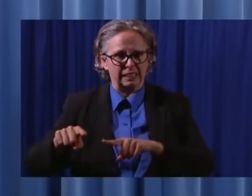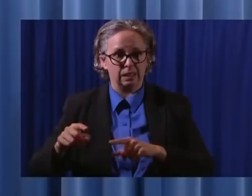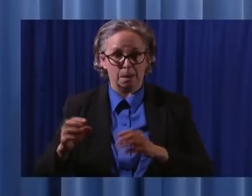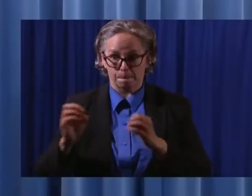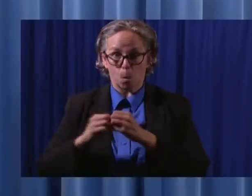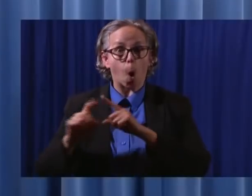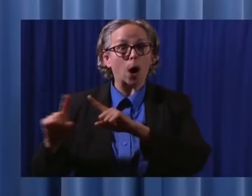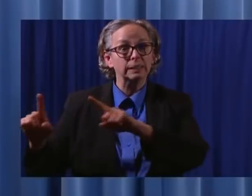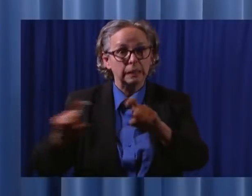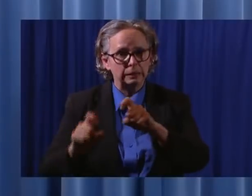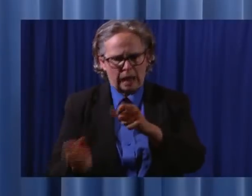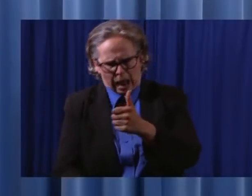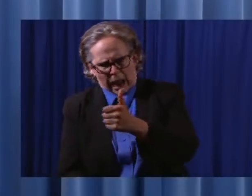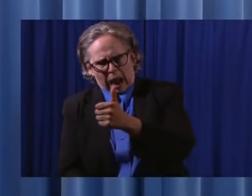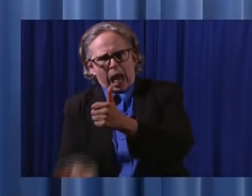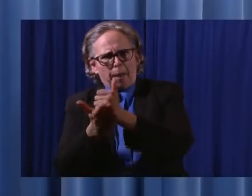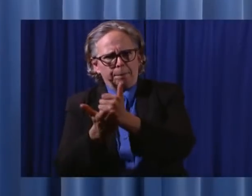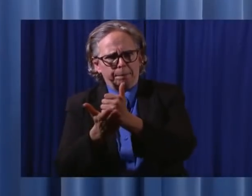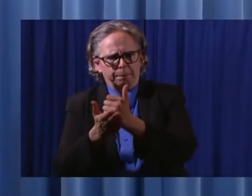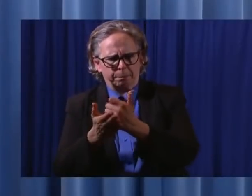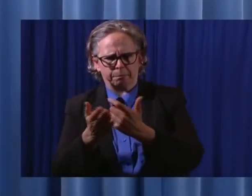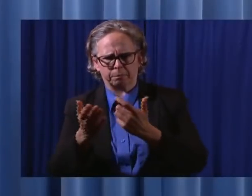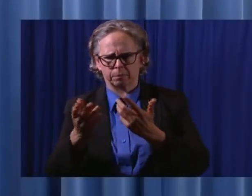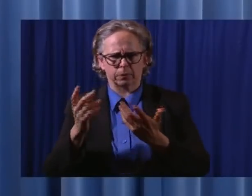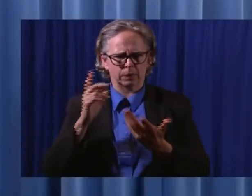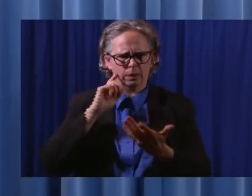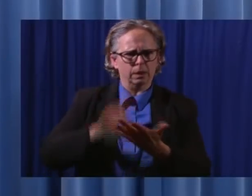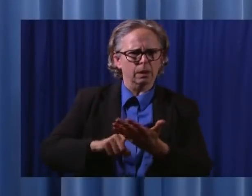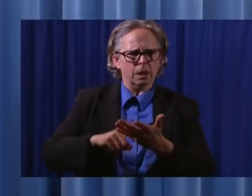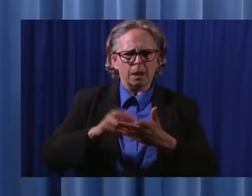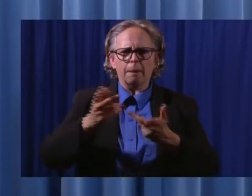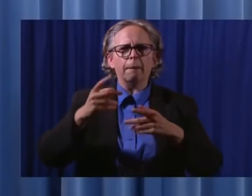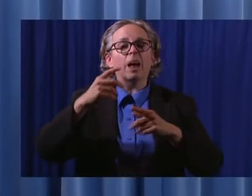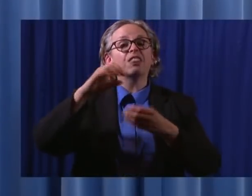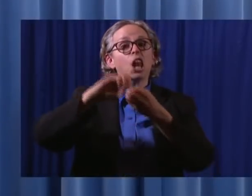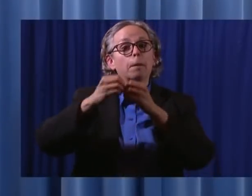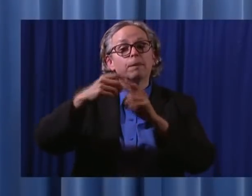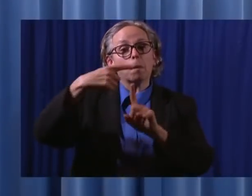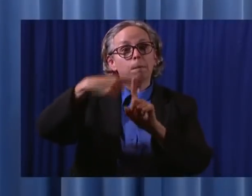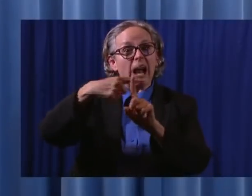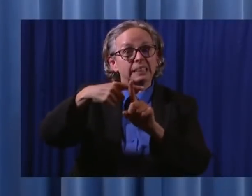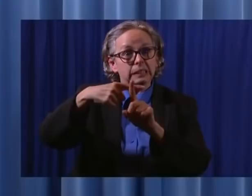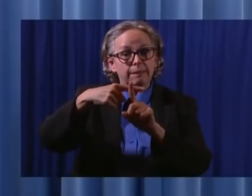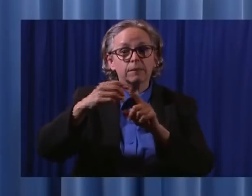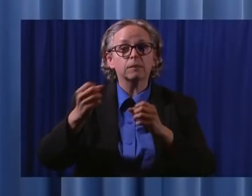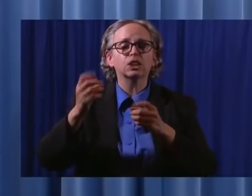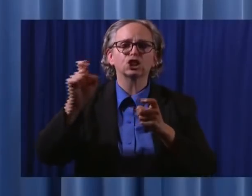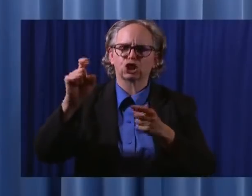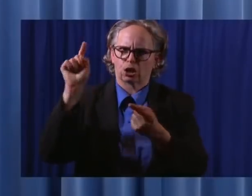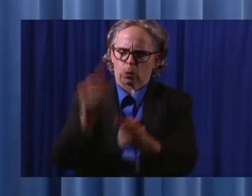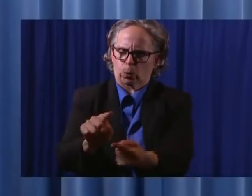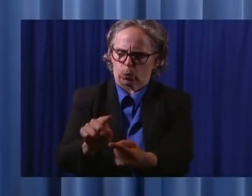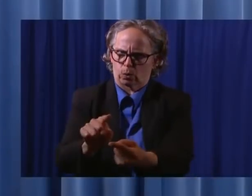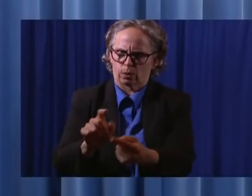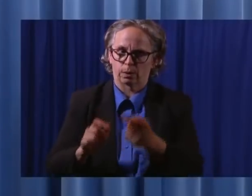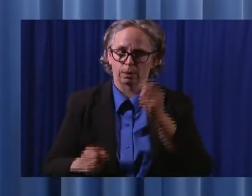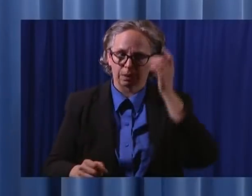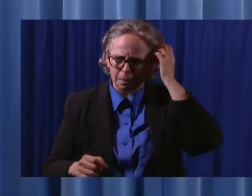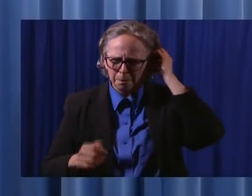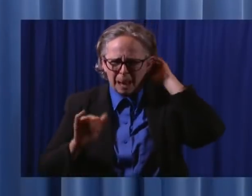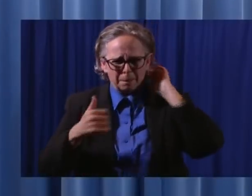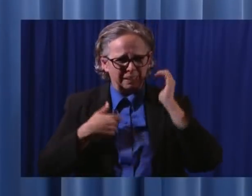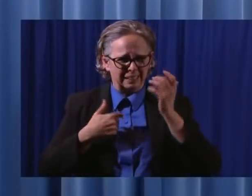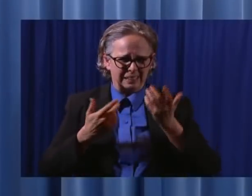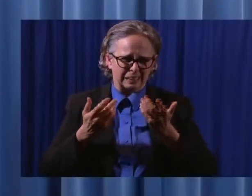everything being equal, you should have a decrease in positivity. So let me just kind of take everybody through that and maybe put it in words that